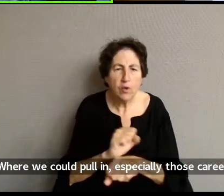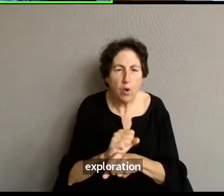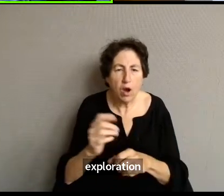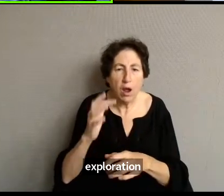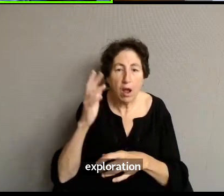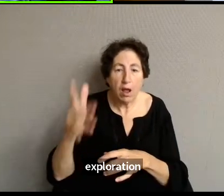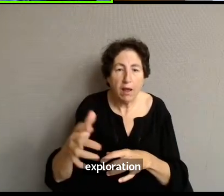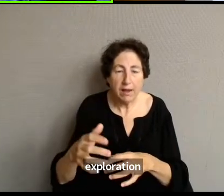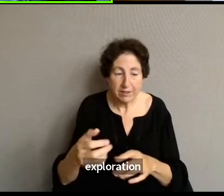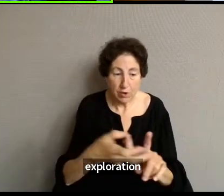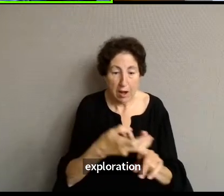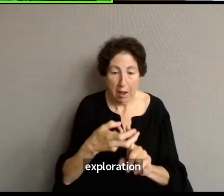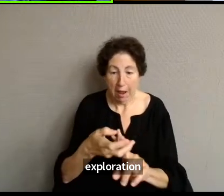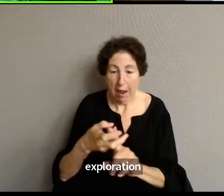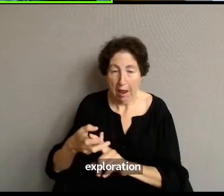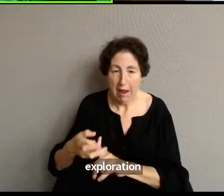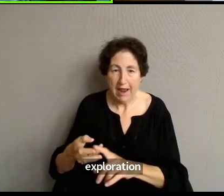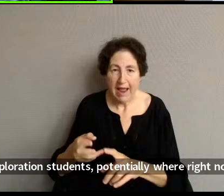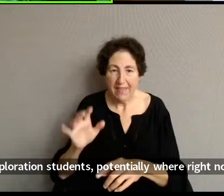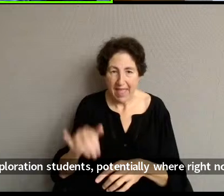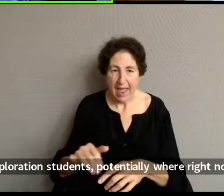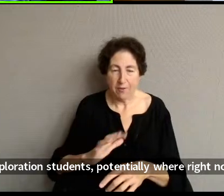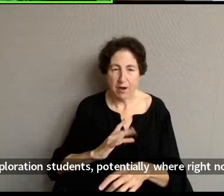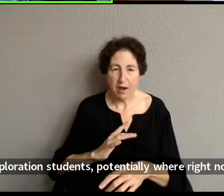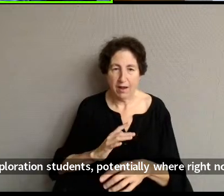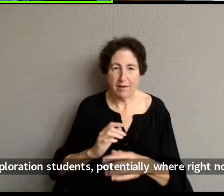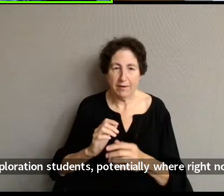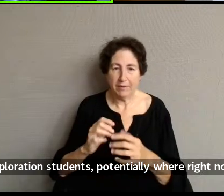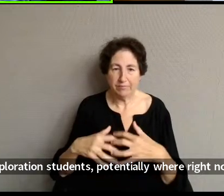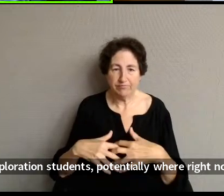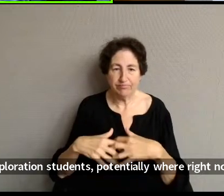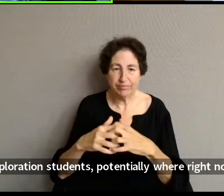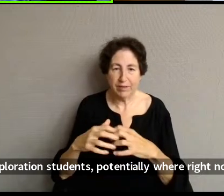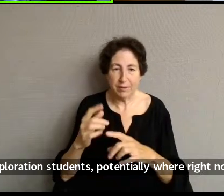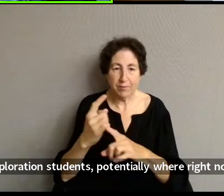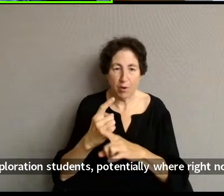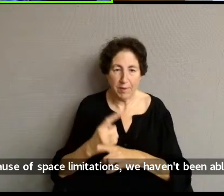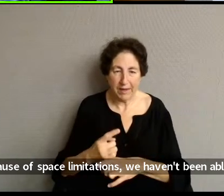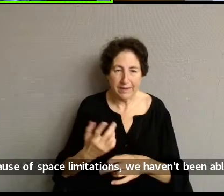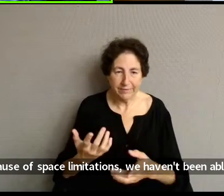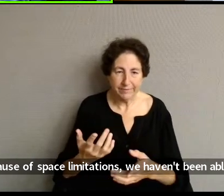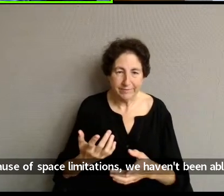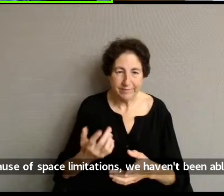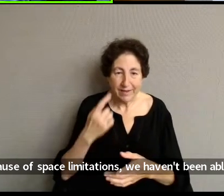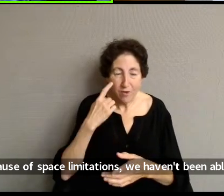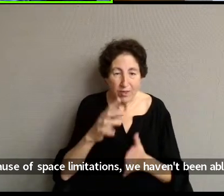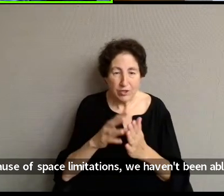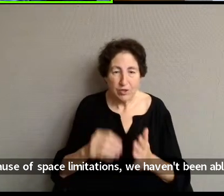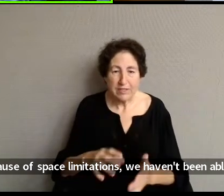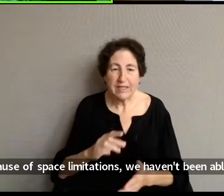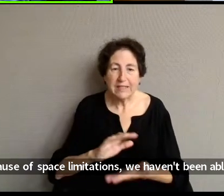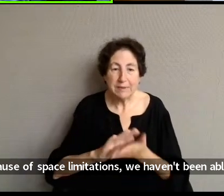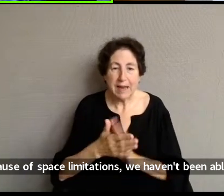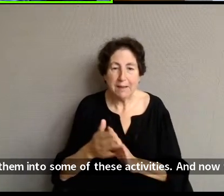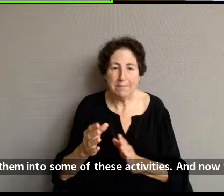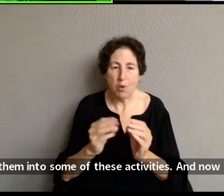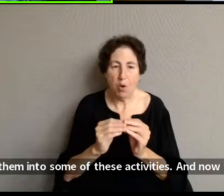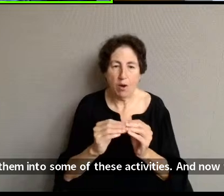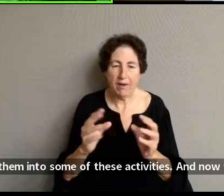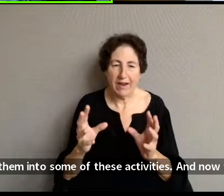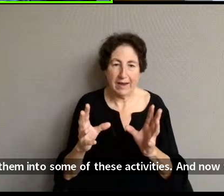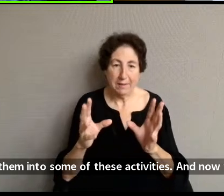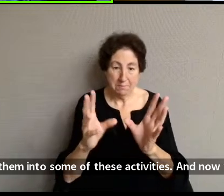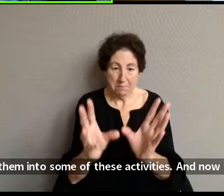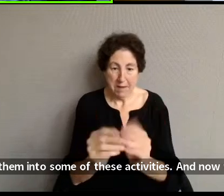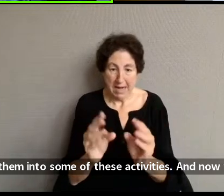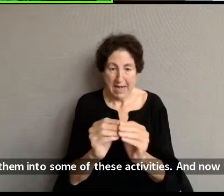some of these activities. And now we'd be able to do that by having a conducive space to allow us to do that. So really, it's going to become more of a meeting and partnership hub